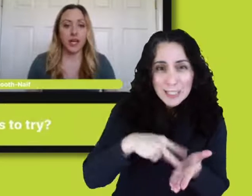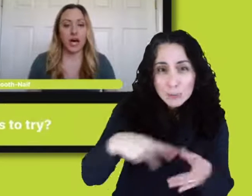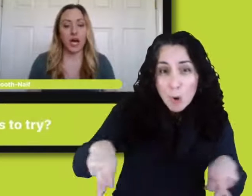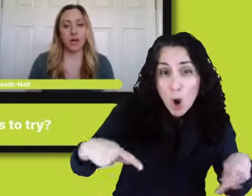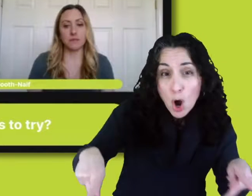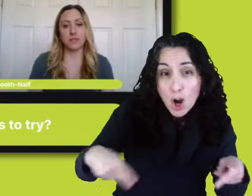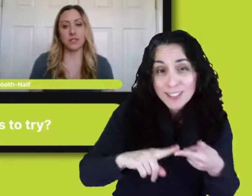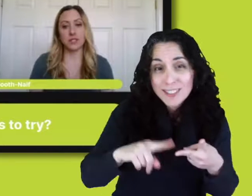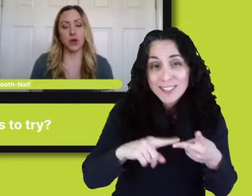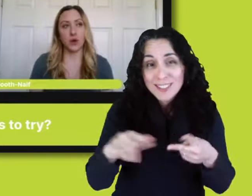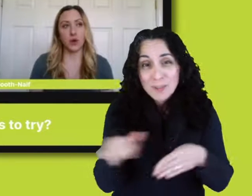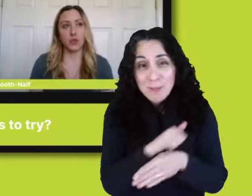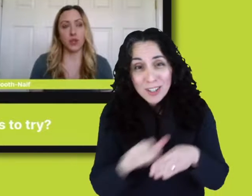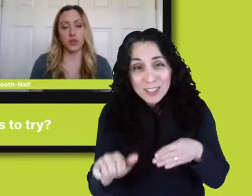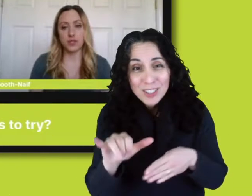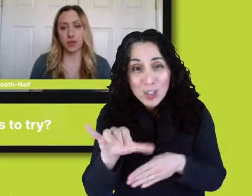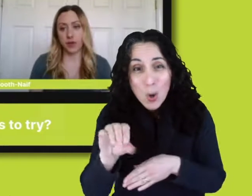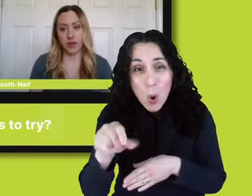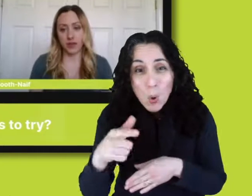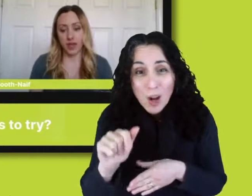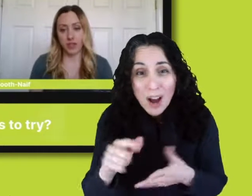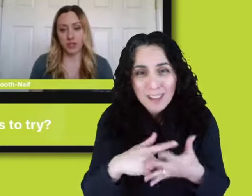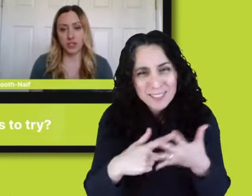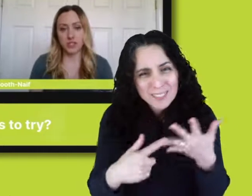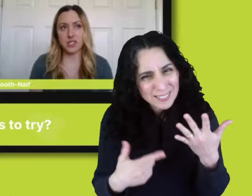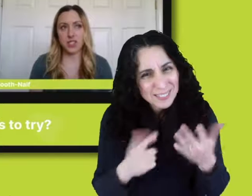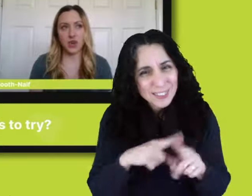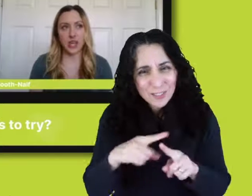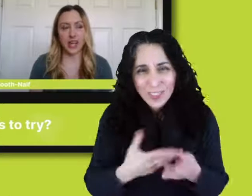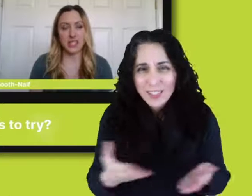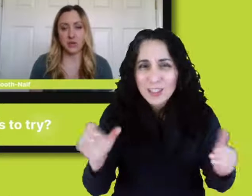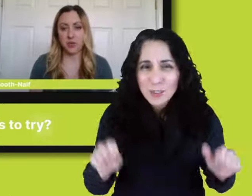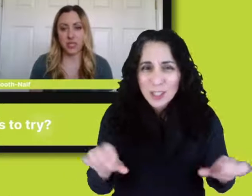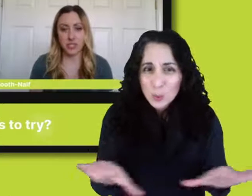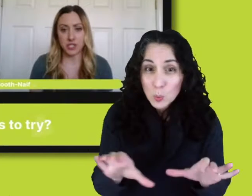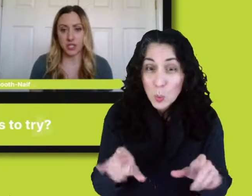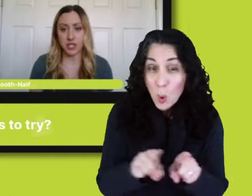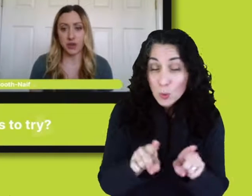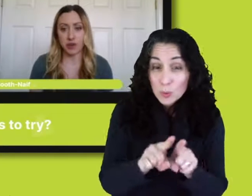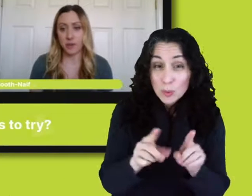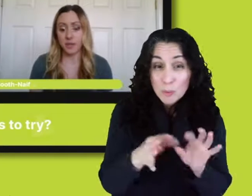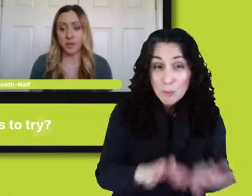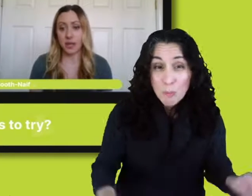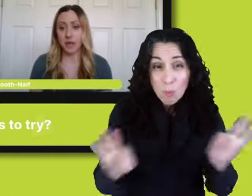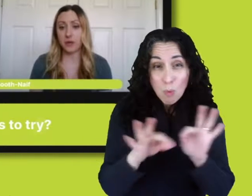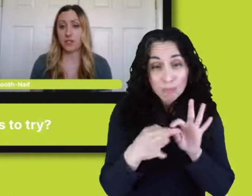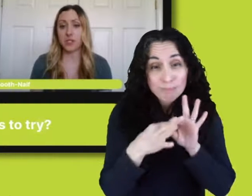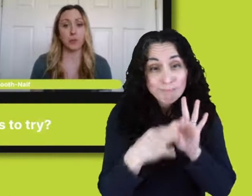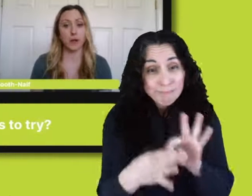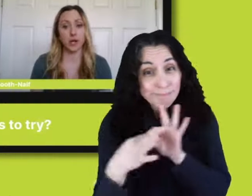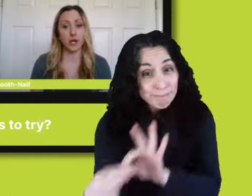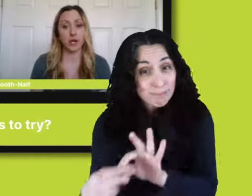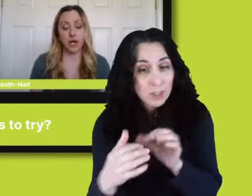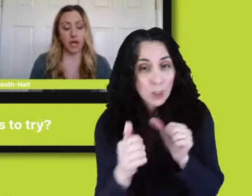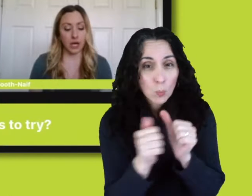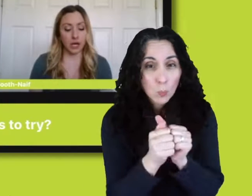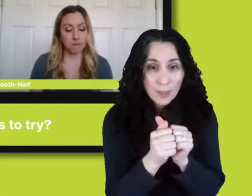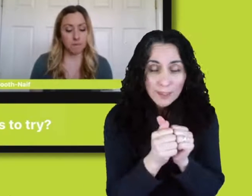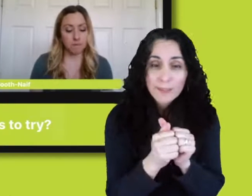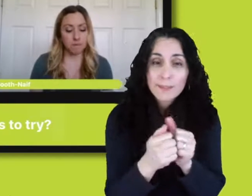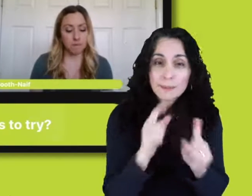yoga. So, those are great things. And just, connecting with your teachers and your therapists right now is super